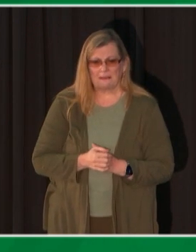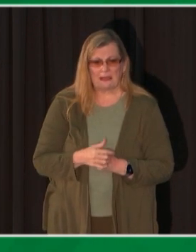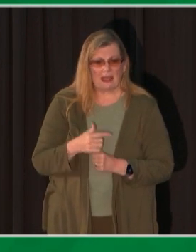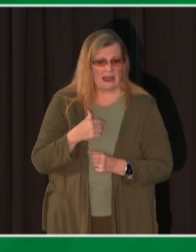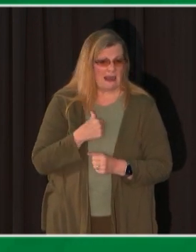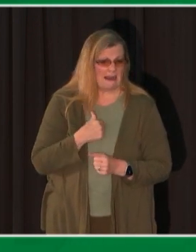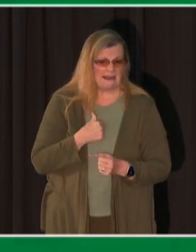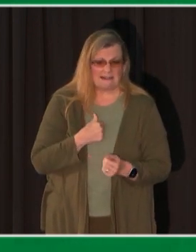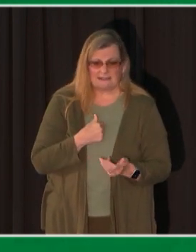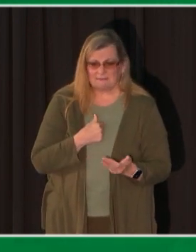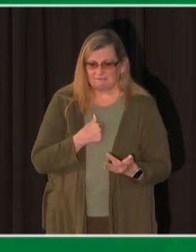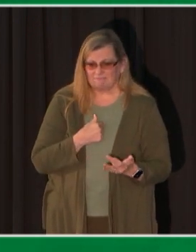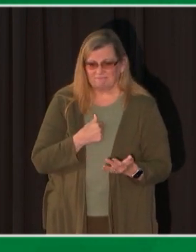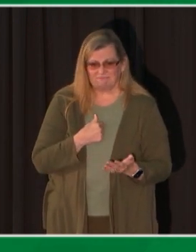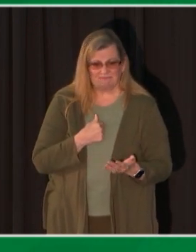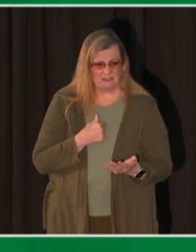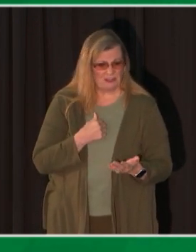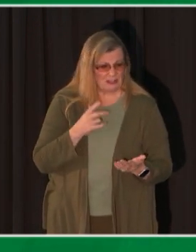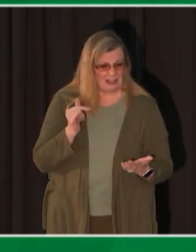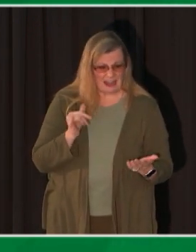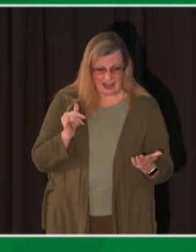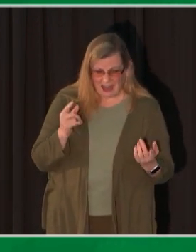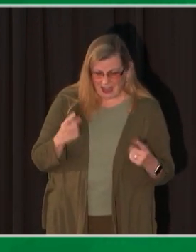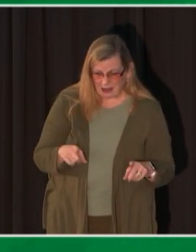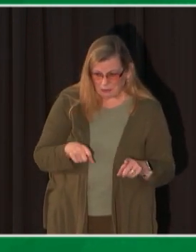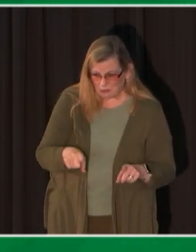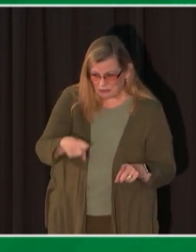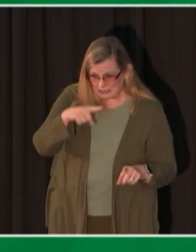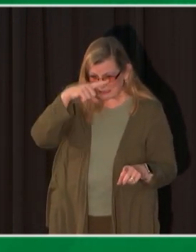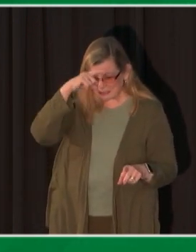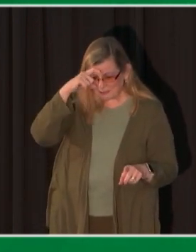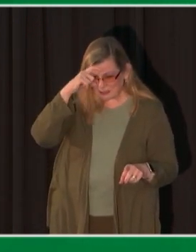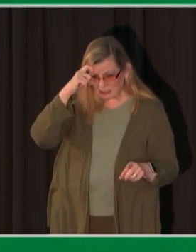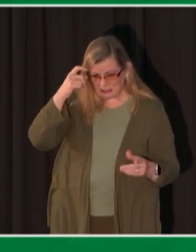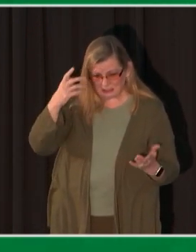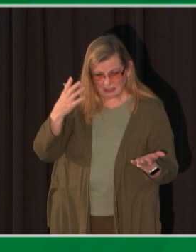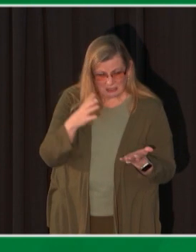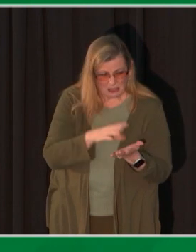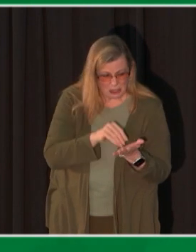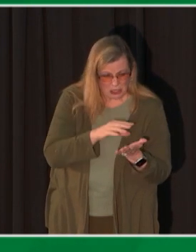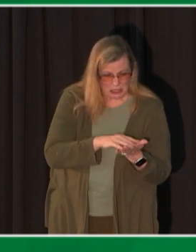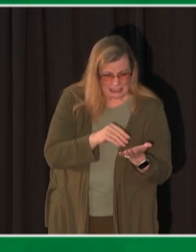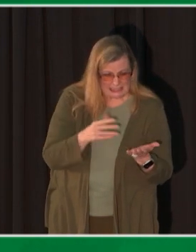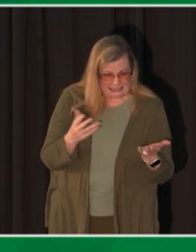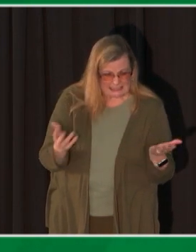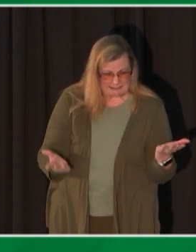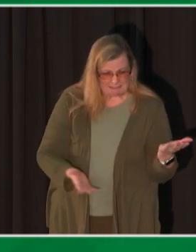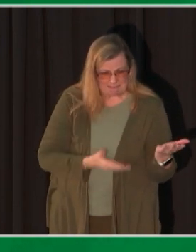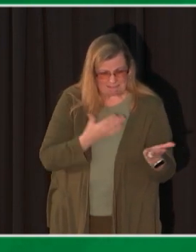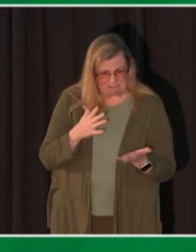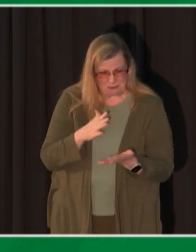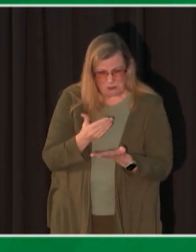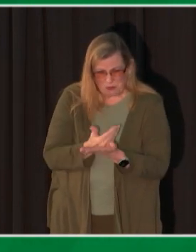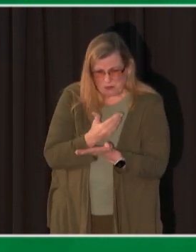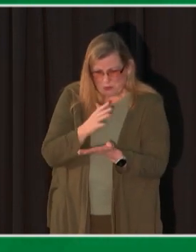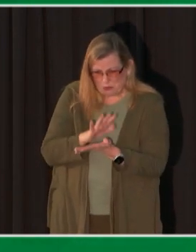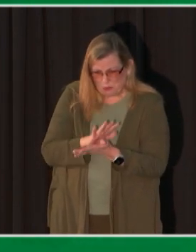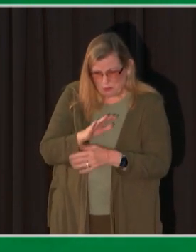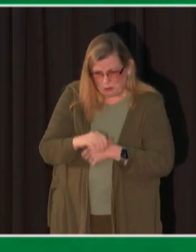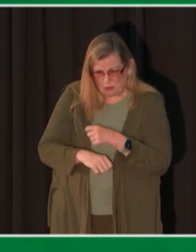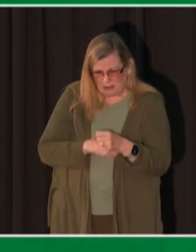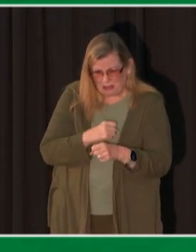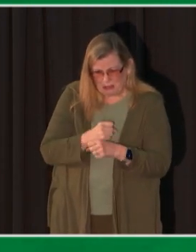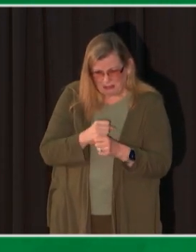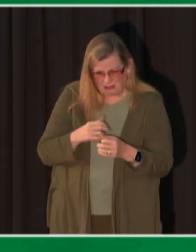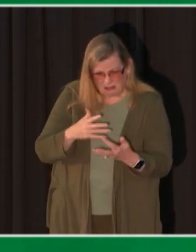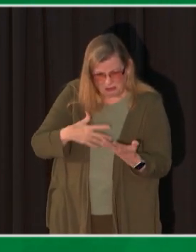schools will be able to do over the summer in terms of learning. And even as we consider the new school year, what are the kinds of social distancing